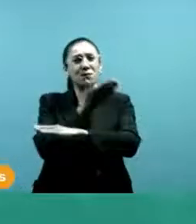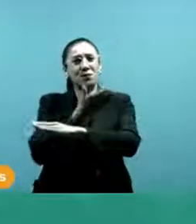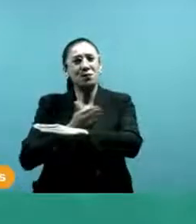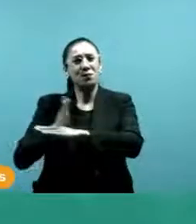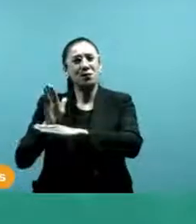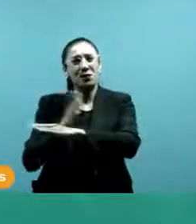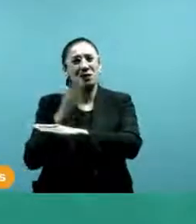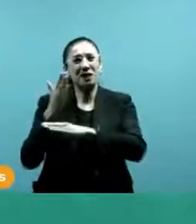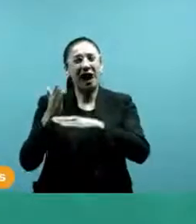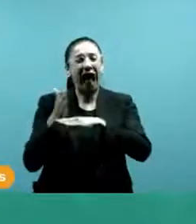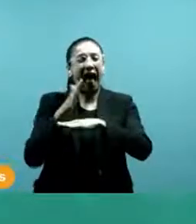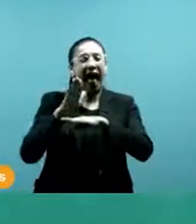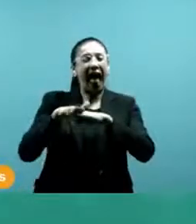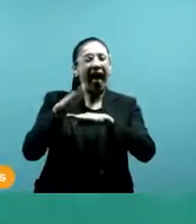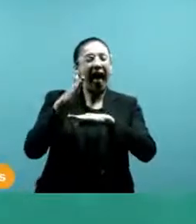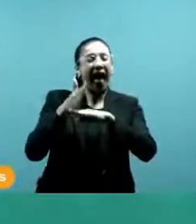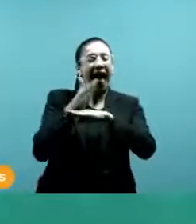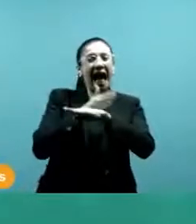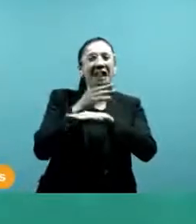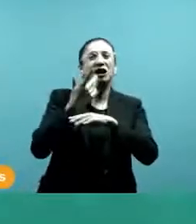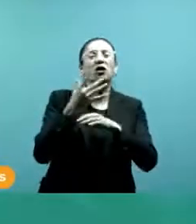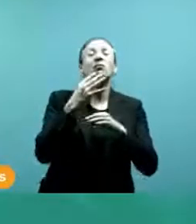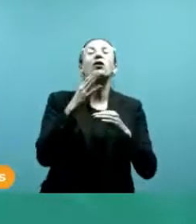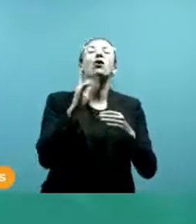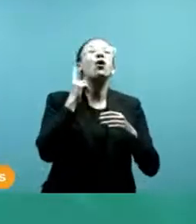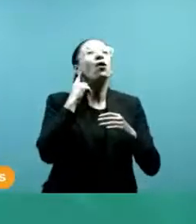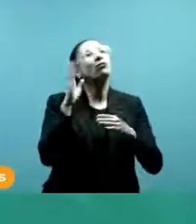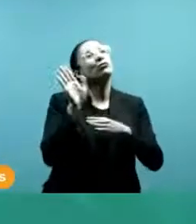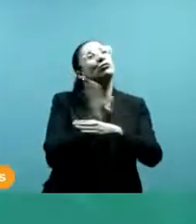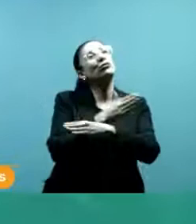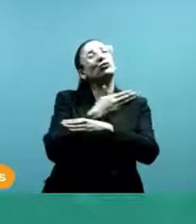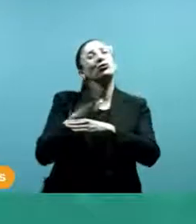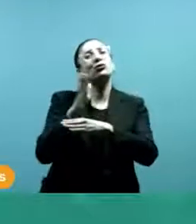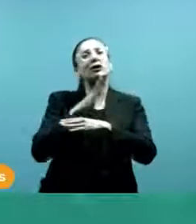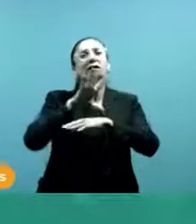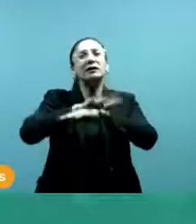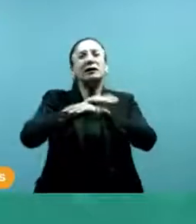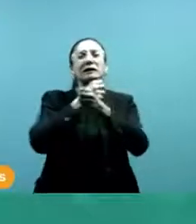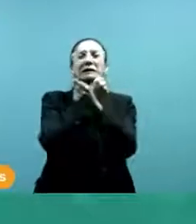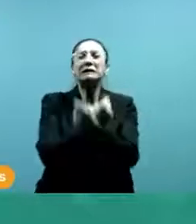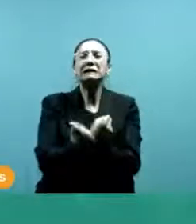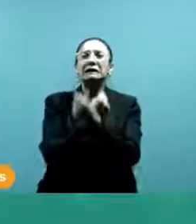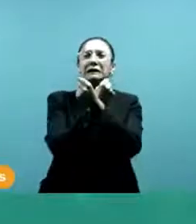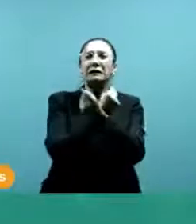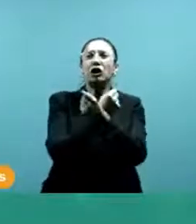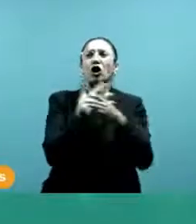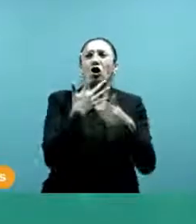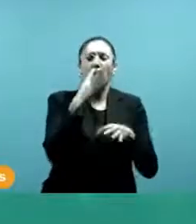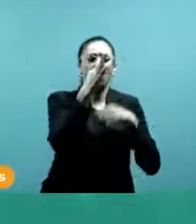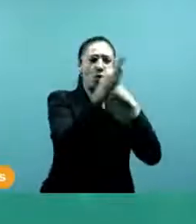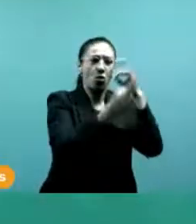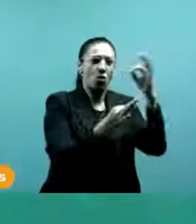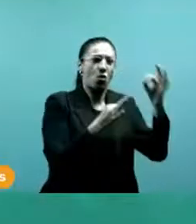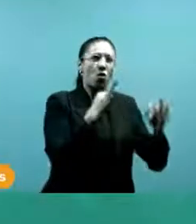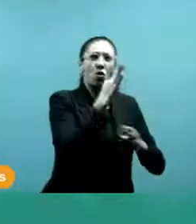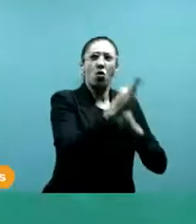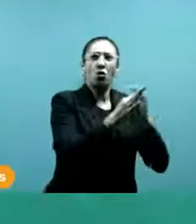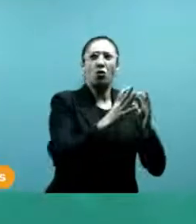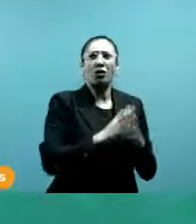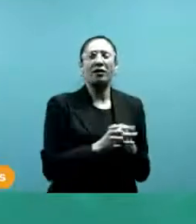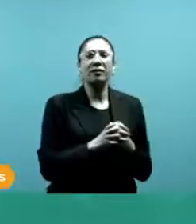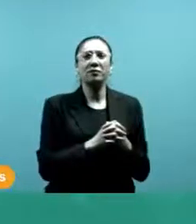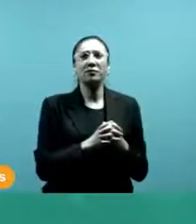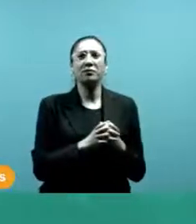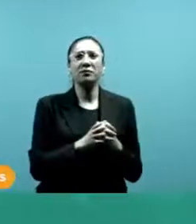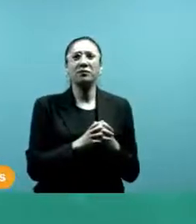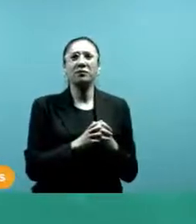preserving the prosthetics, preserving a leg, an artificial leg of a victim. Preservando so of course, each,